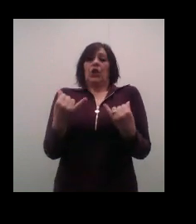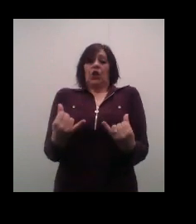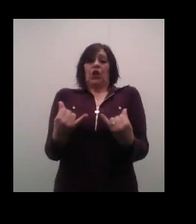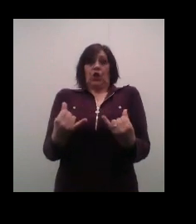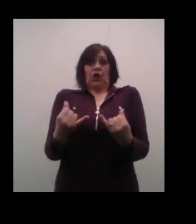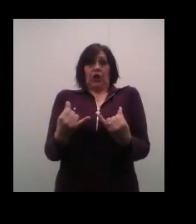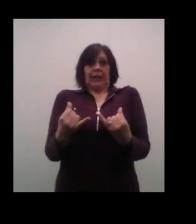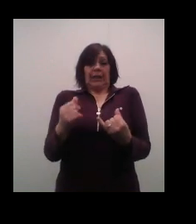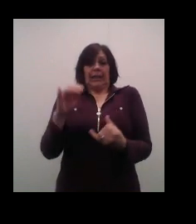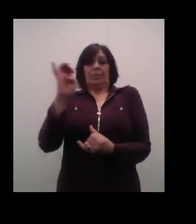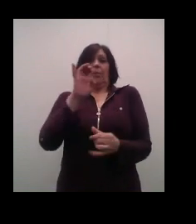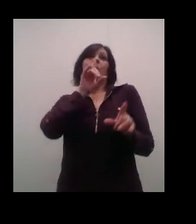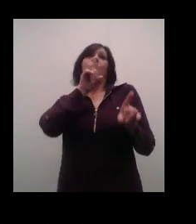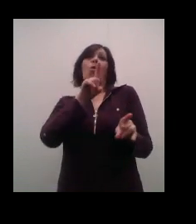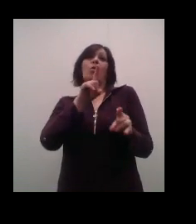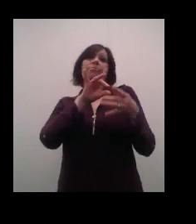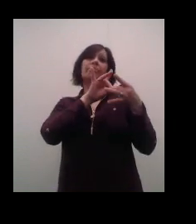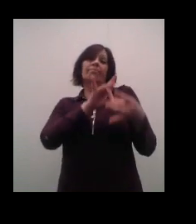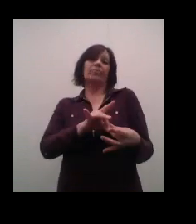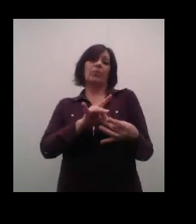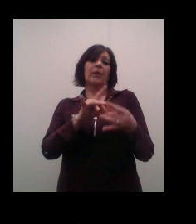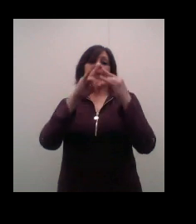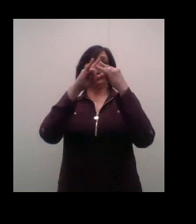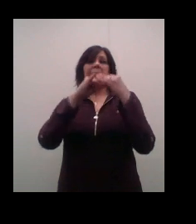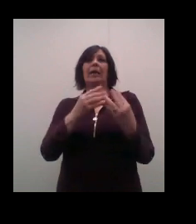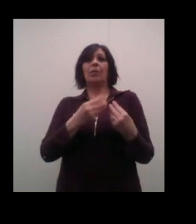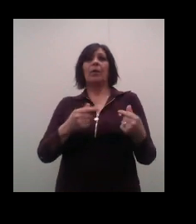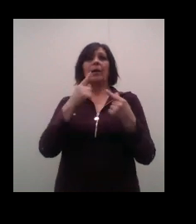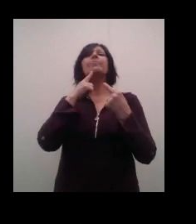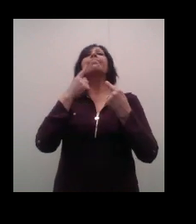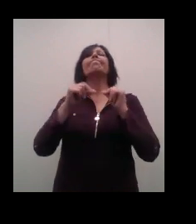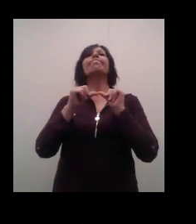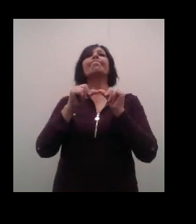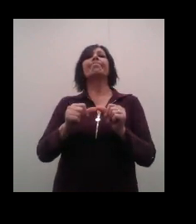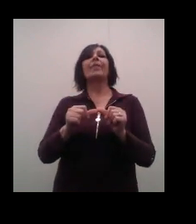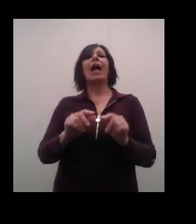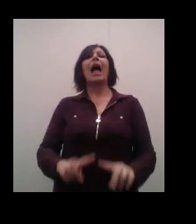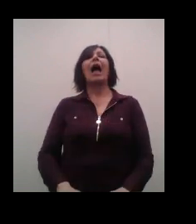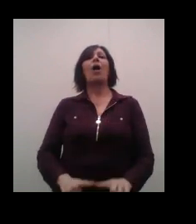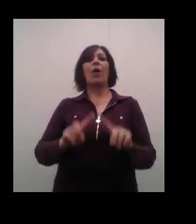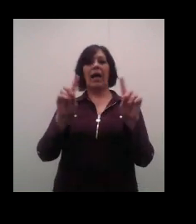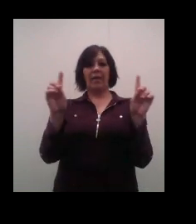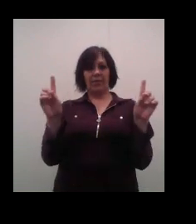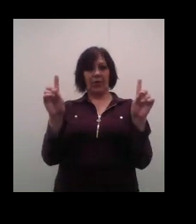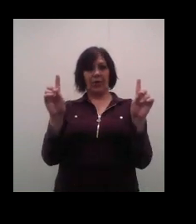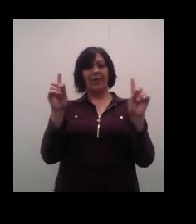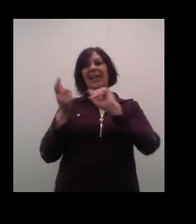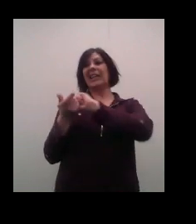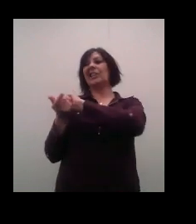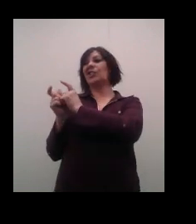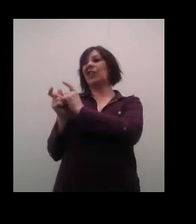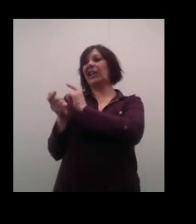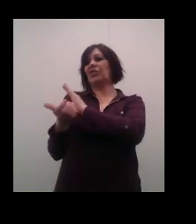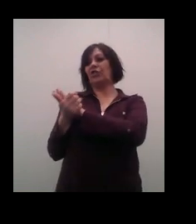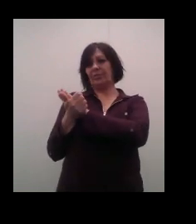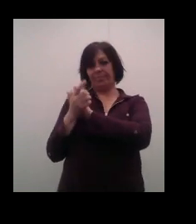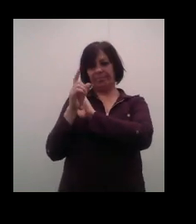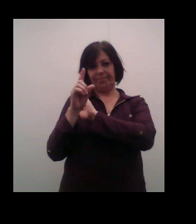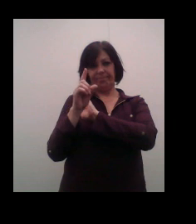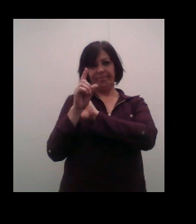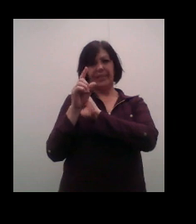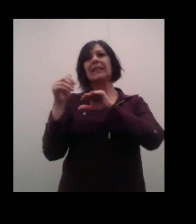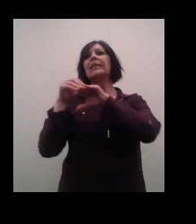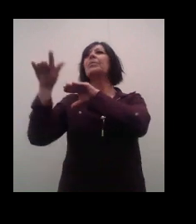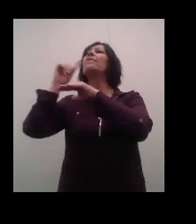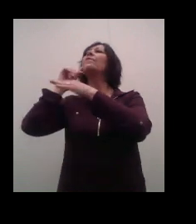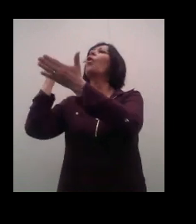current Erie County emergency order regarding campgrounds has been extended. However, The order has been amended and submitted for approval to the